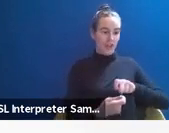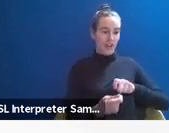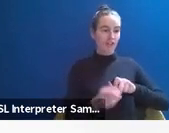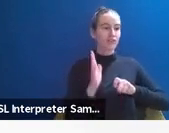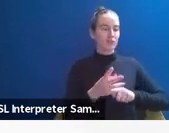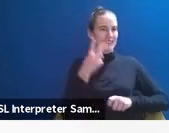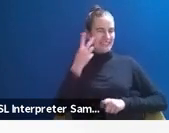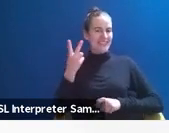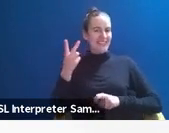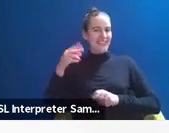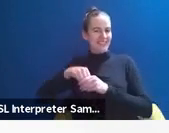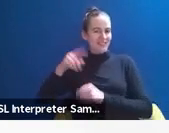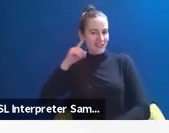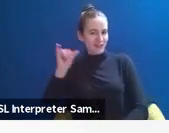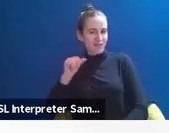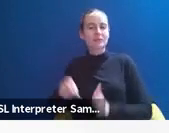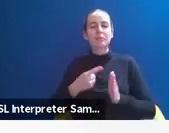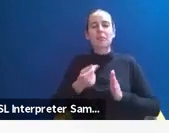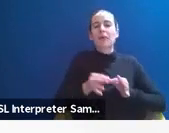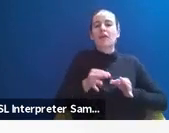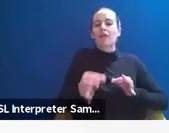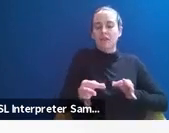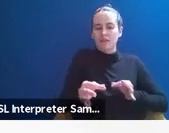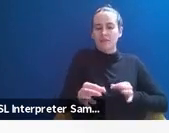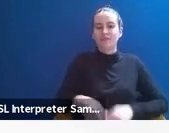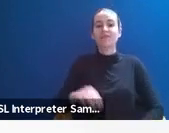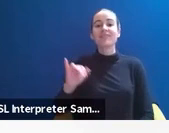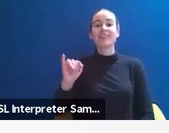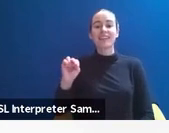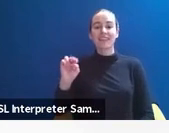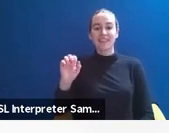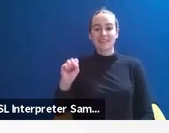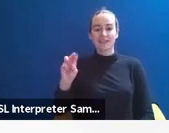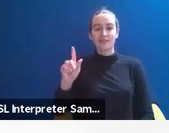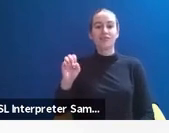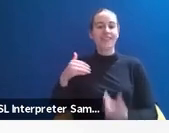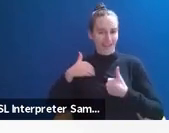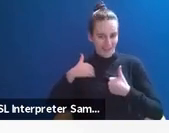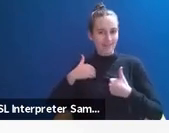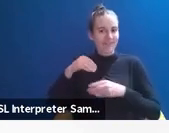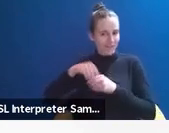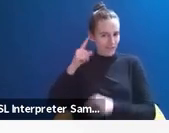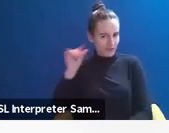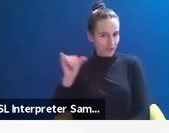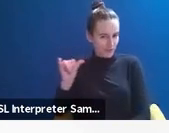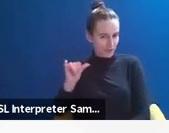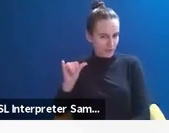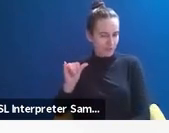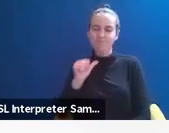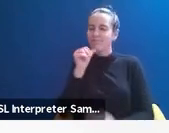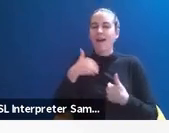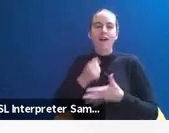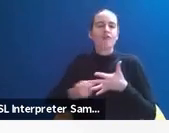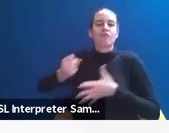inner ear, though there can be a little time delay there. Insulin also exists within the inner ear, but is not believed to have a primary role